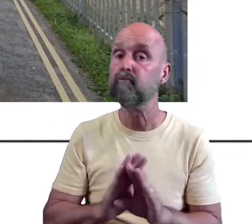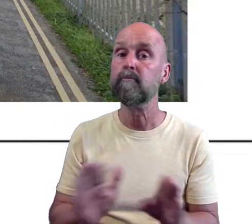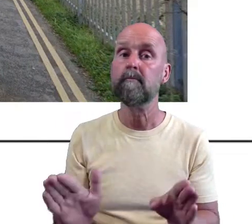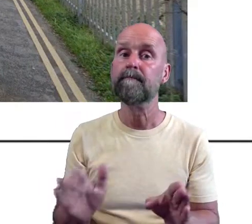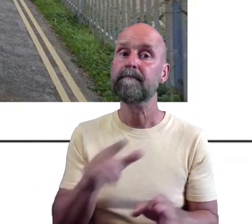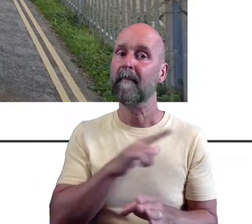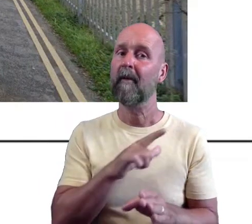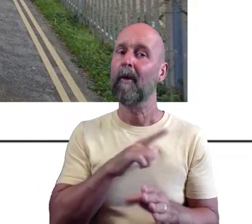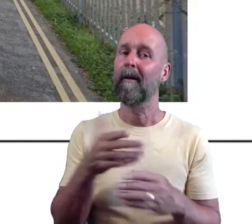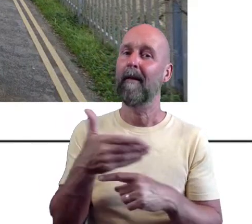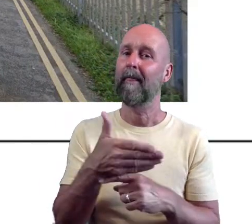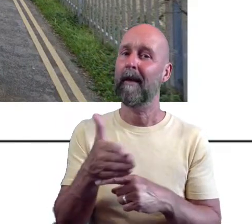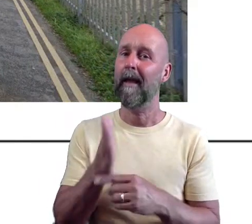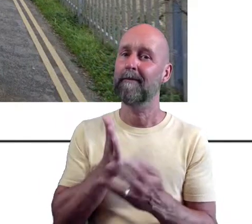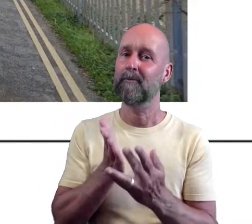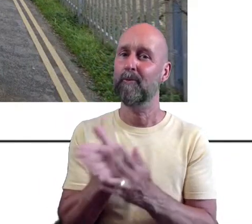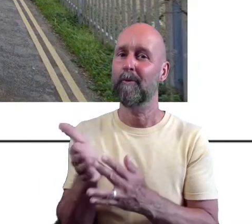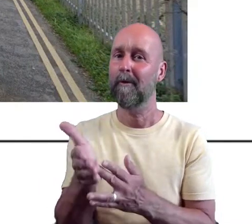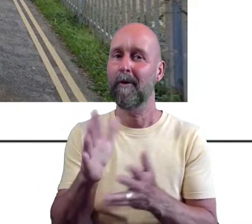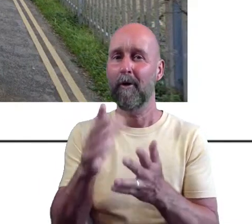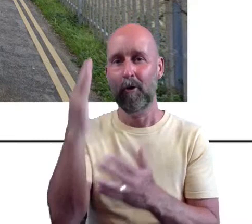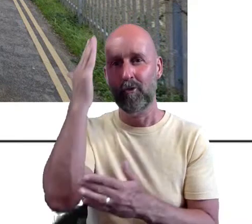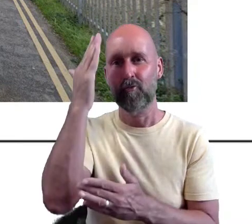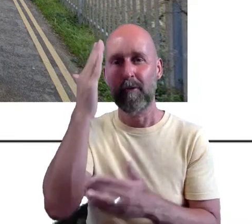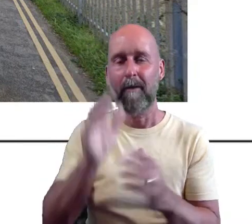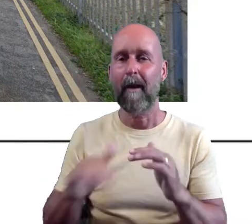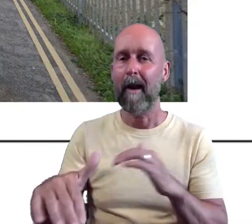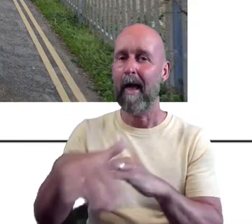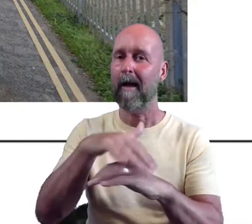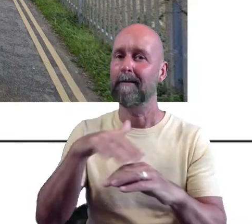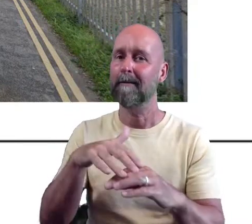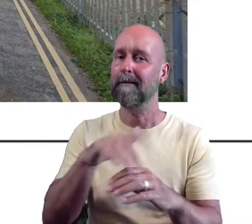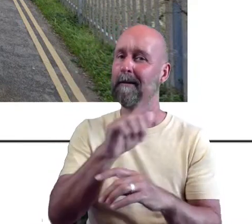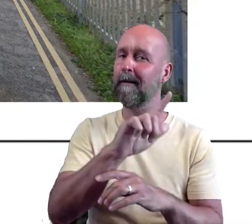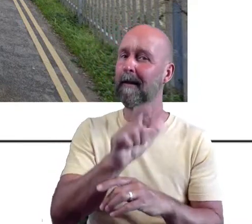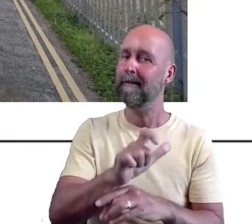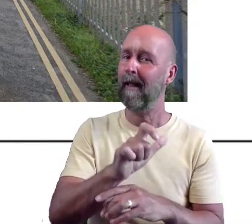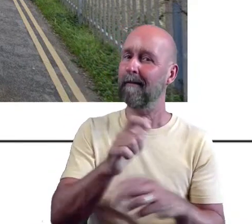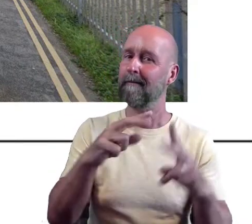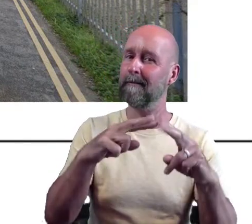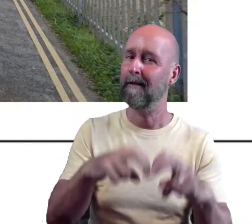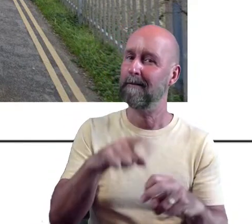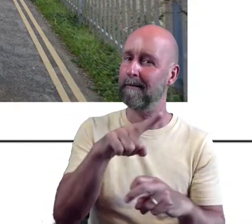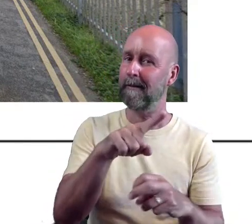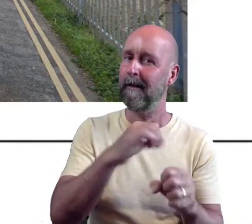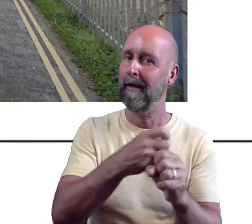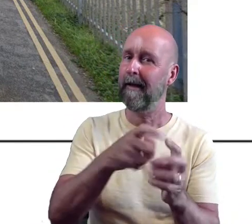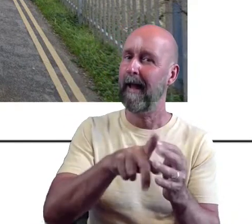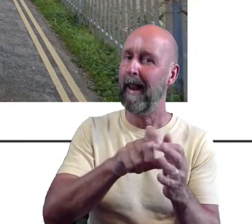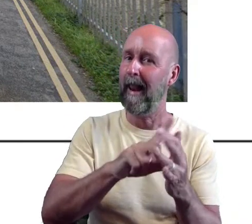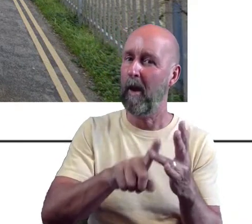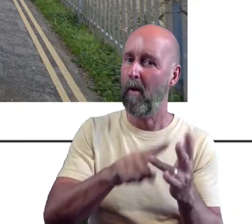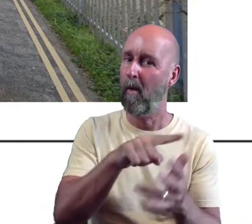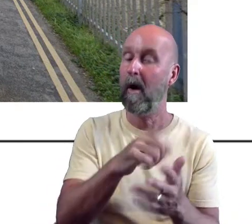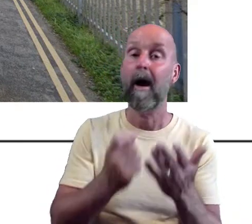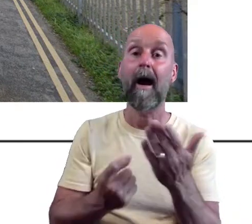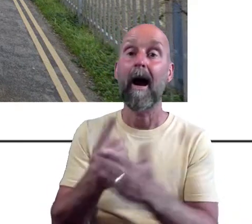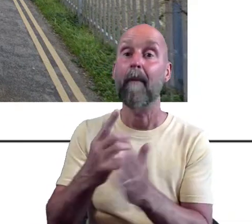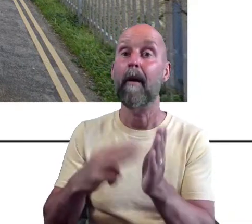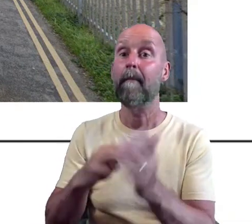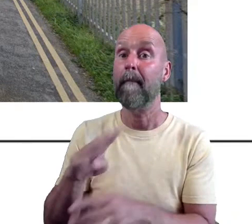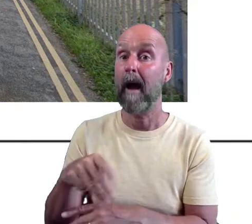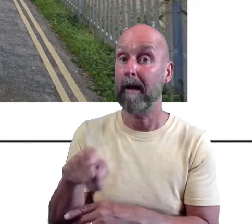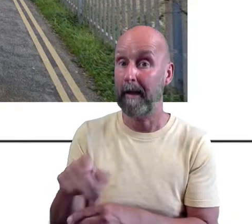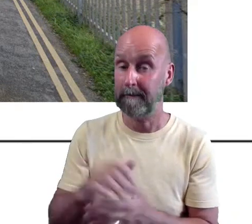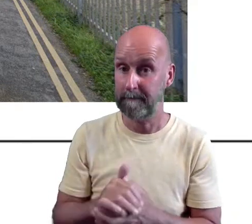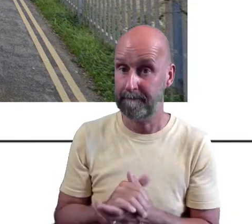Dreamland, which was the locative audio walk about the Italian scientist Galileo, the experience takes place in Margate. Galileo